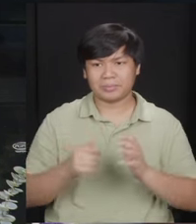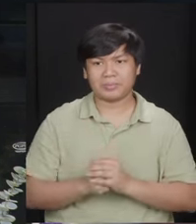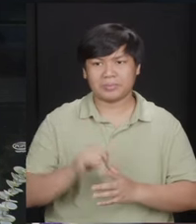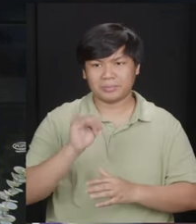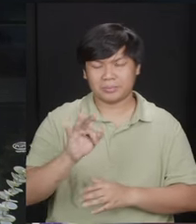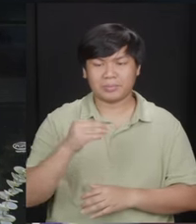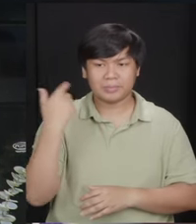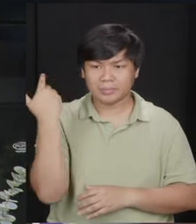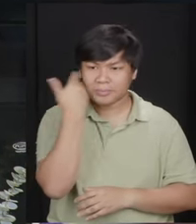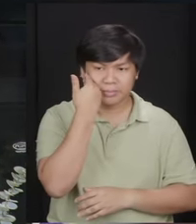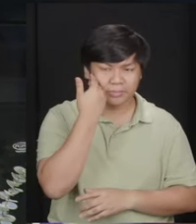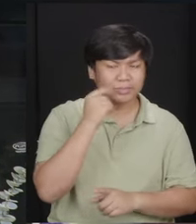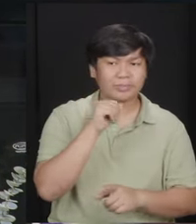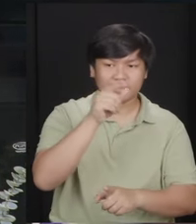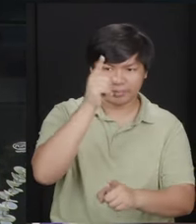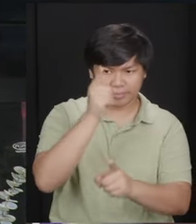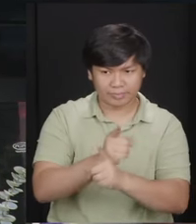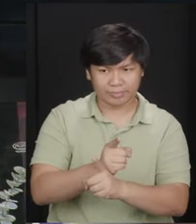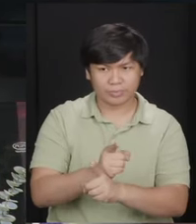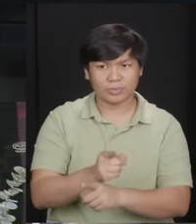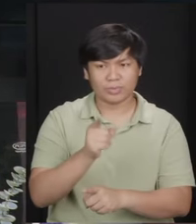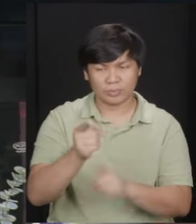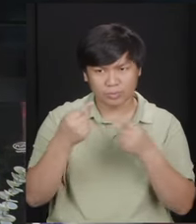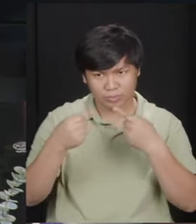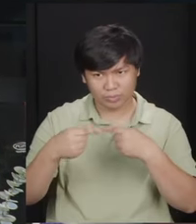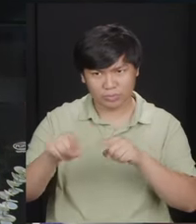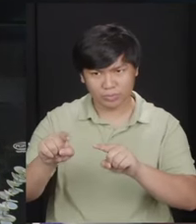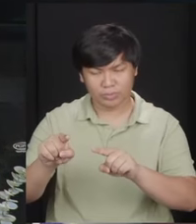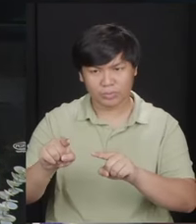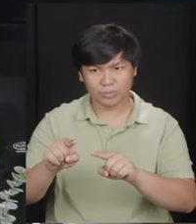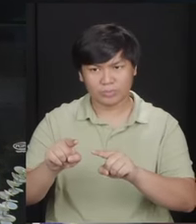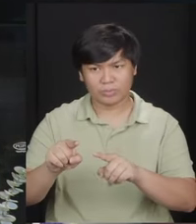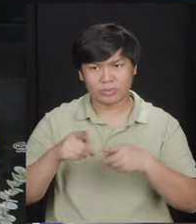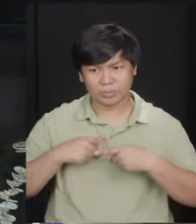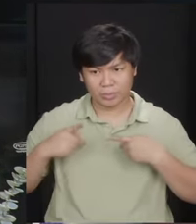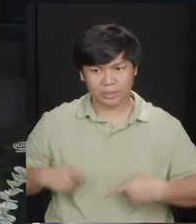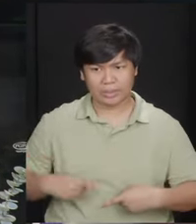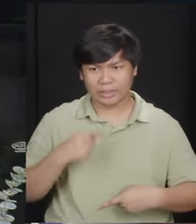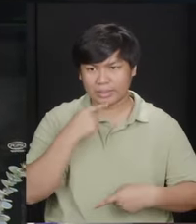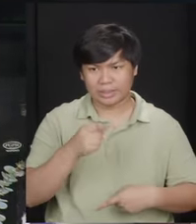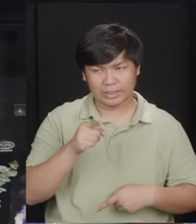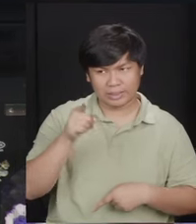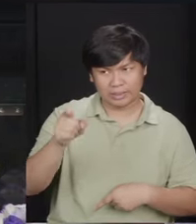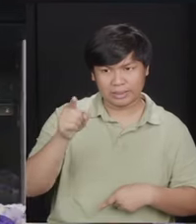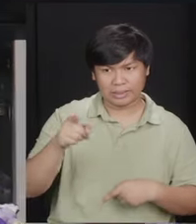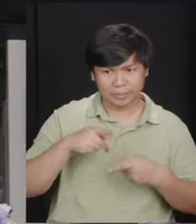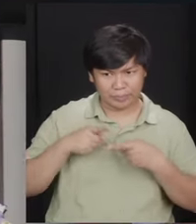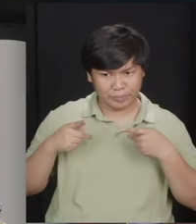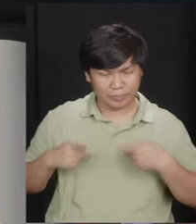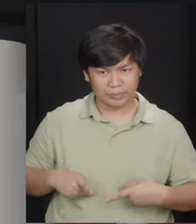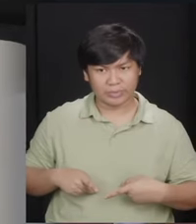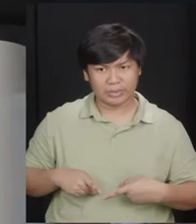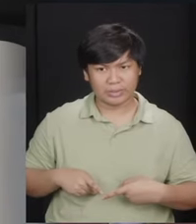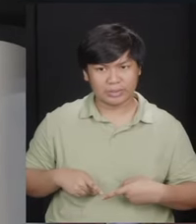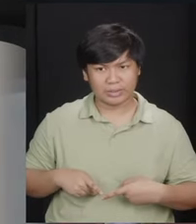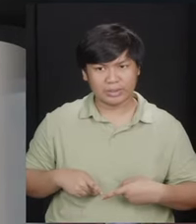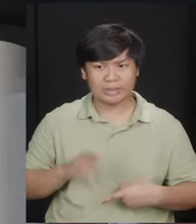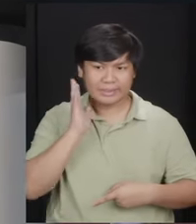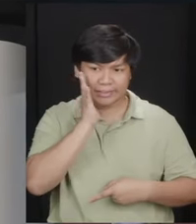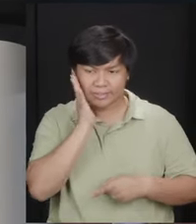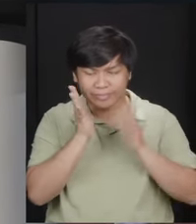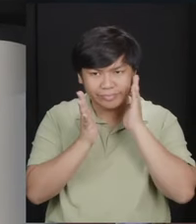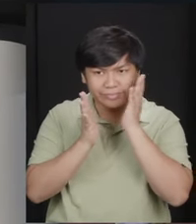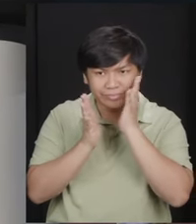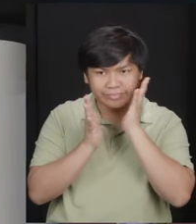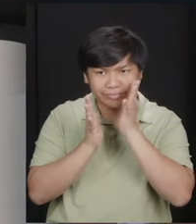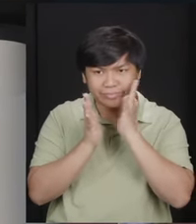to you unjustly, you could actually go to the Sanhedrin, for example, and say, this rabbi in this synagogue embarrassed me in